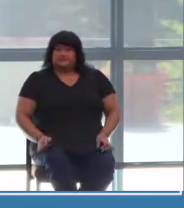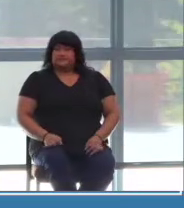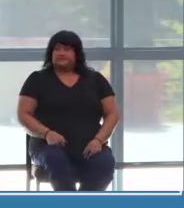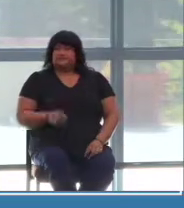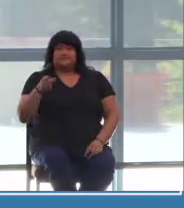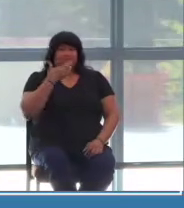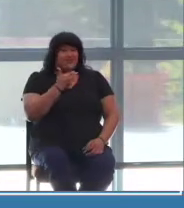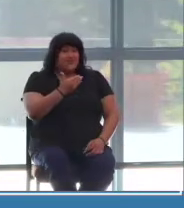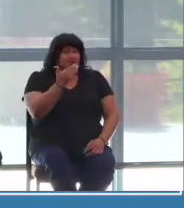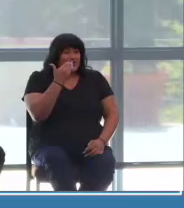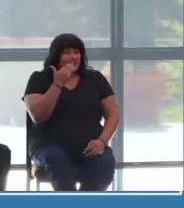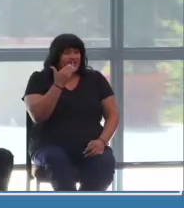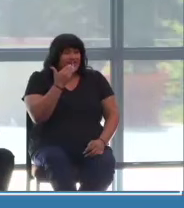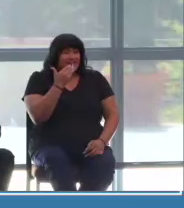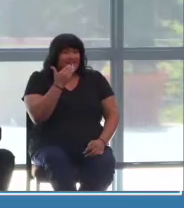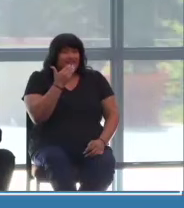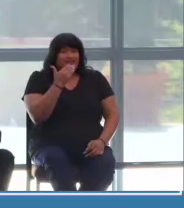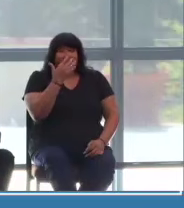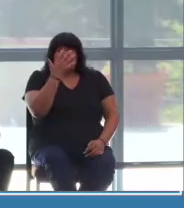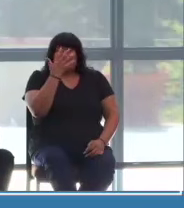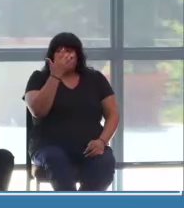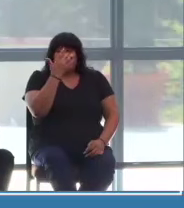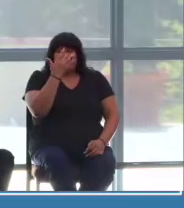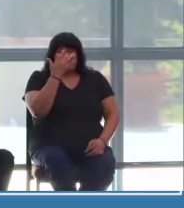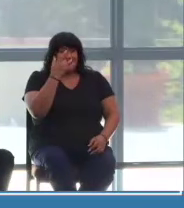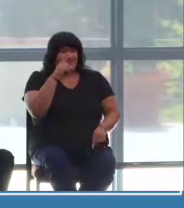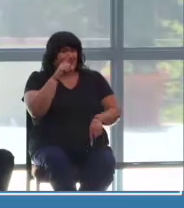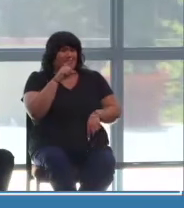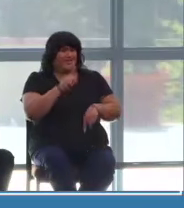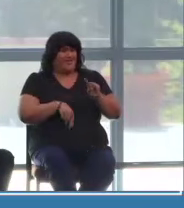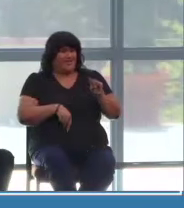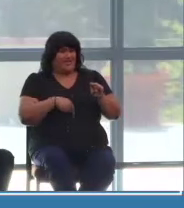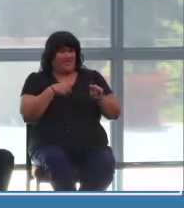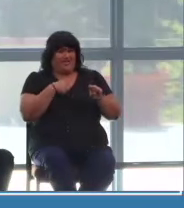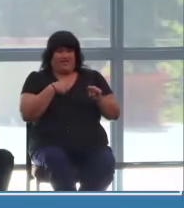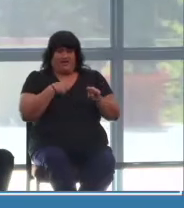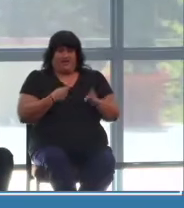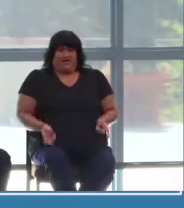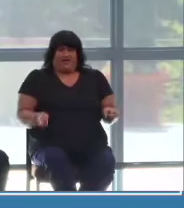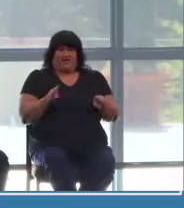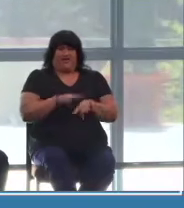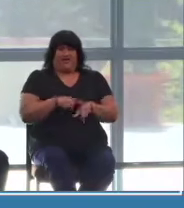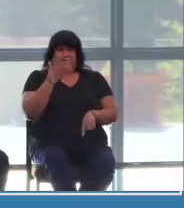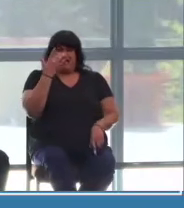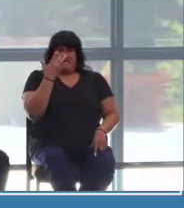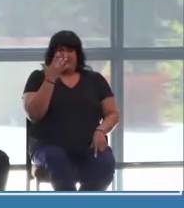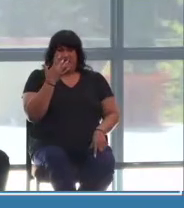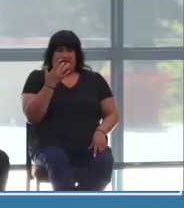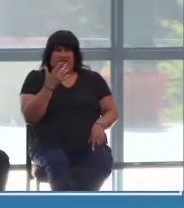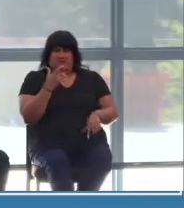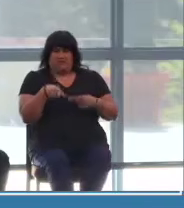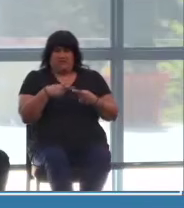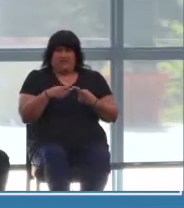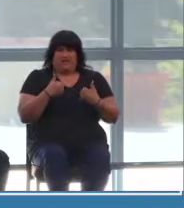Good morning. Why can I not sit crisscross when I have lupus? Why can you not what?